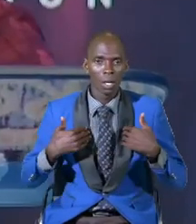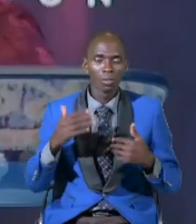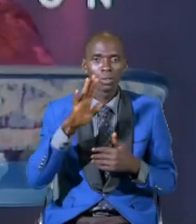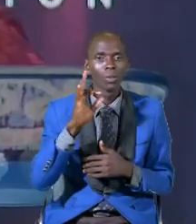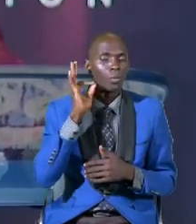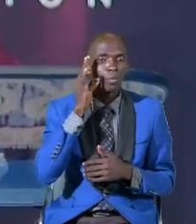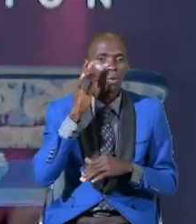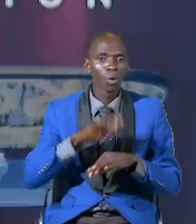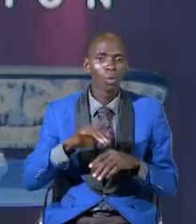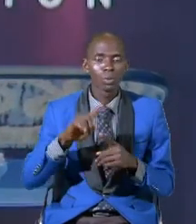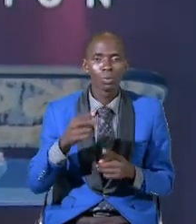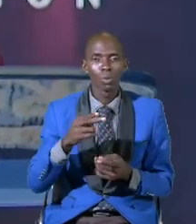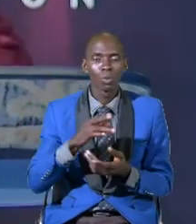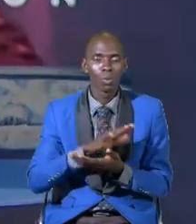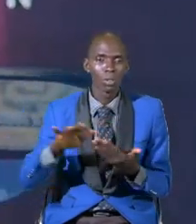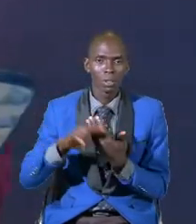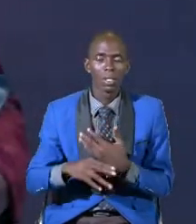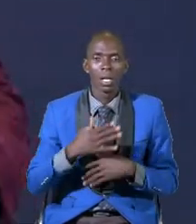holiness and the end